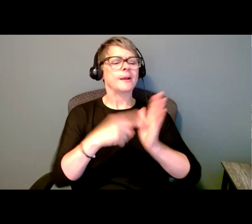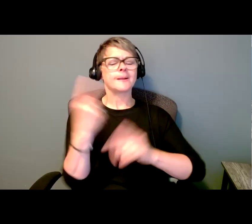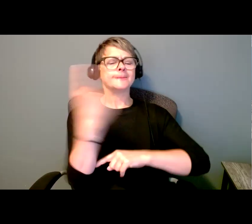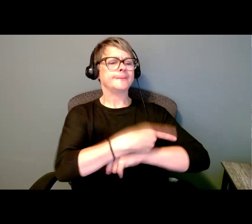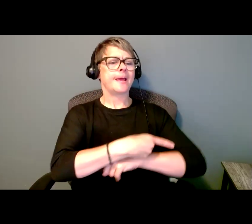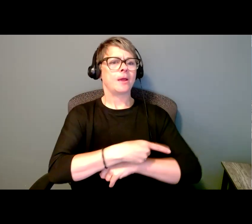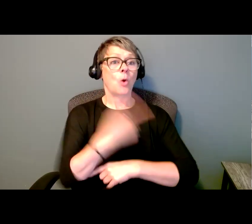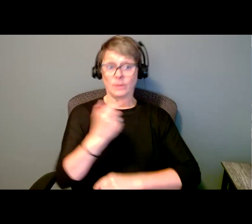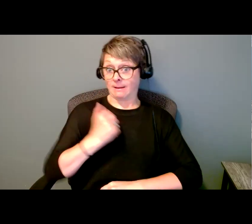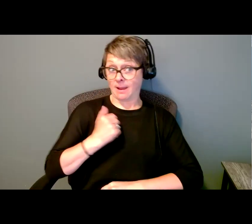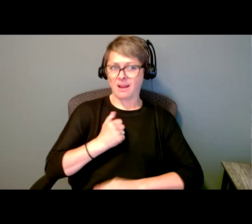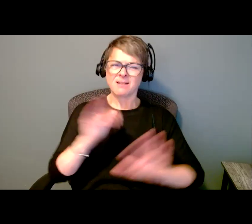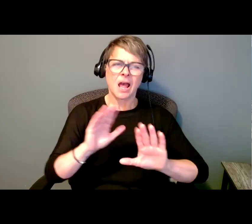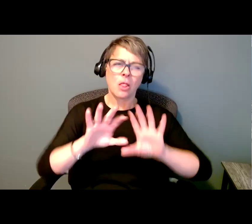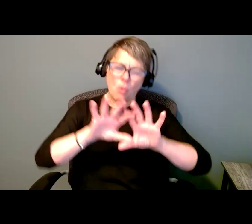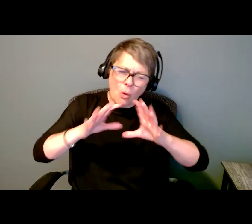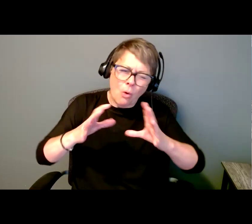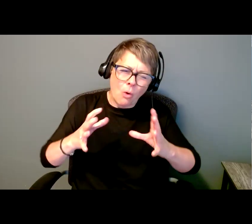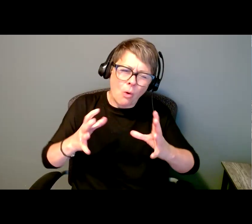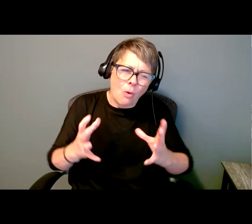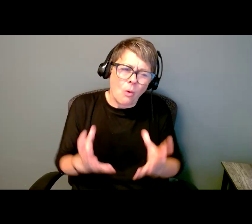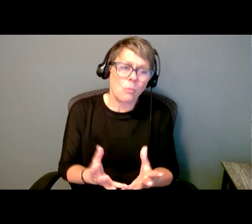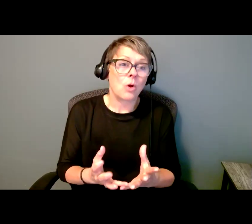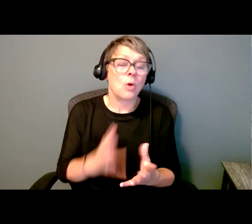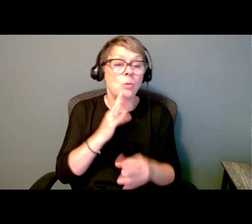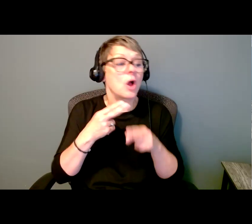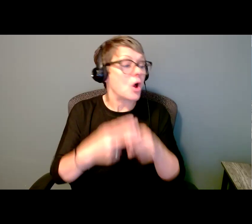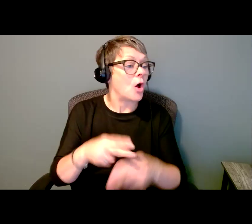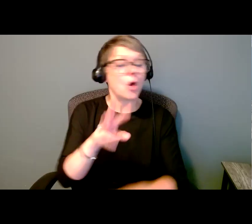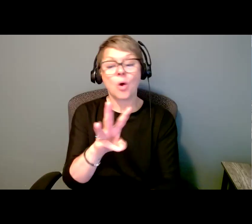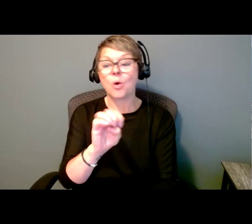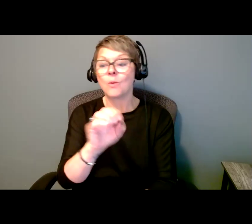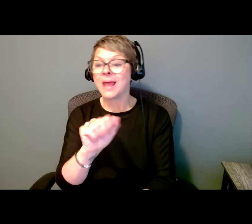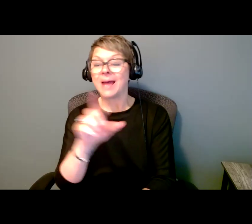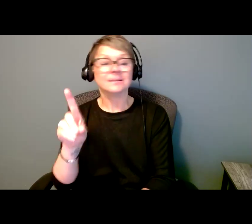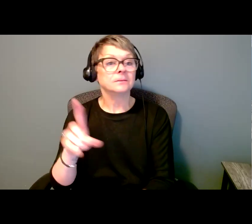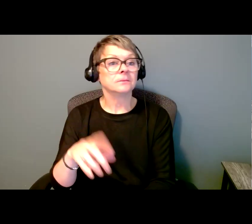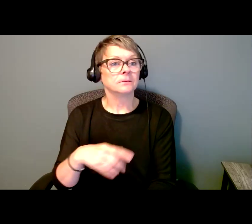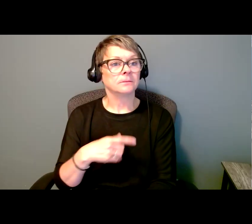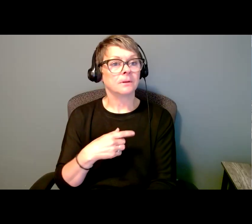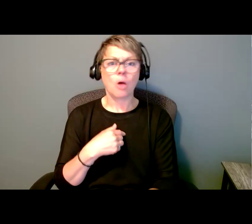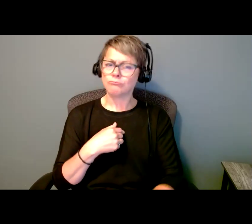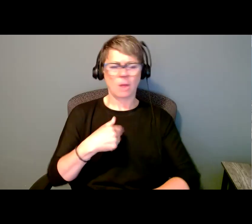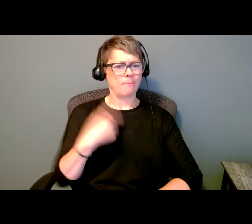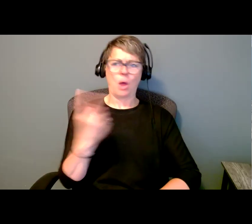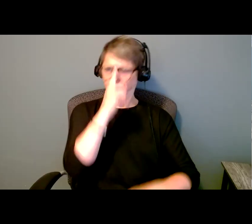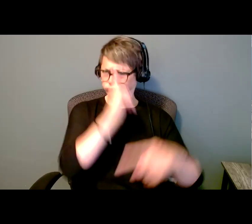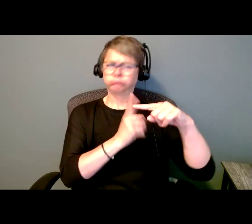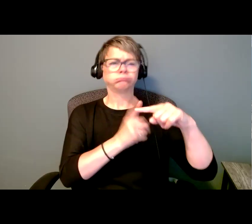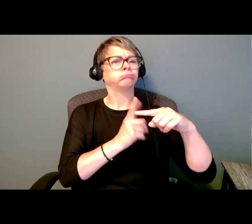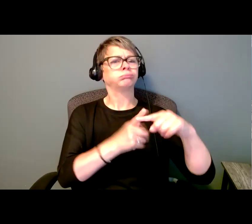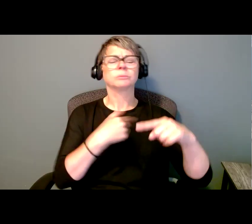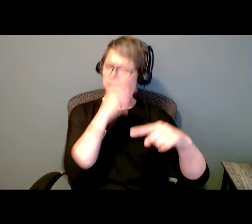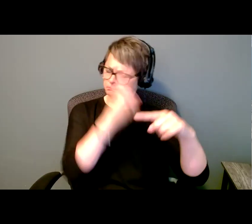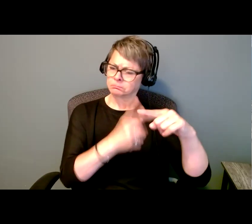Canada, but the whole world. And we're going to call it WEAAD. And I'm an optimist by my nature. And even